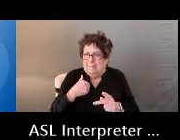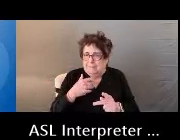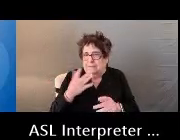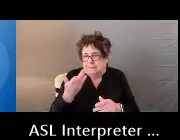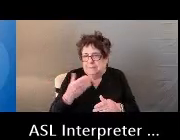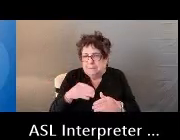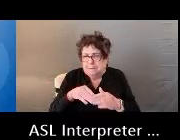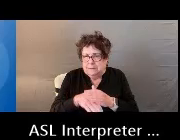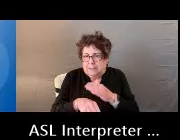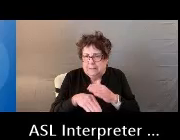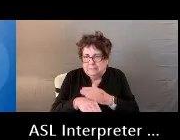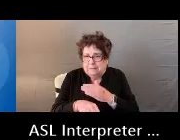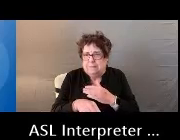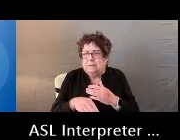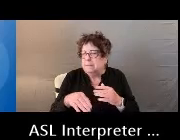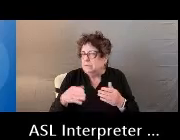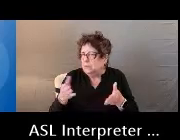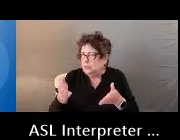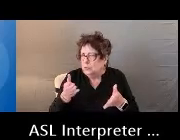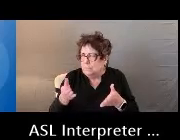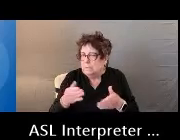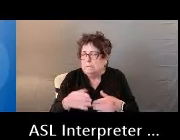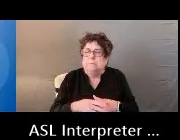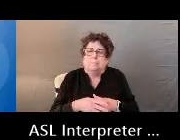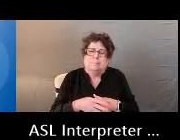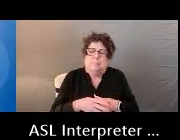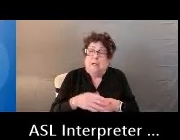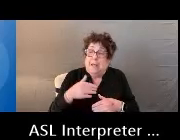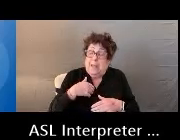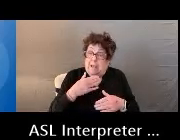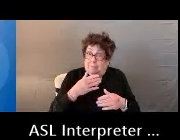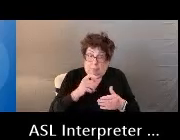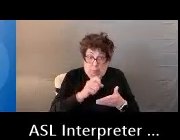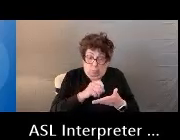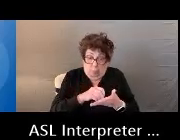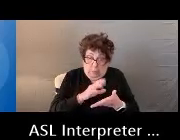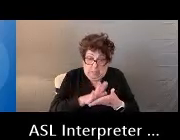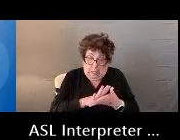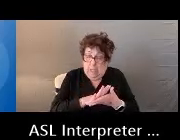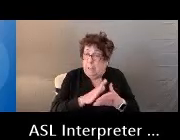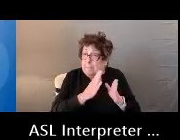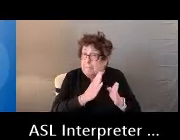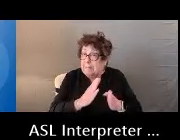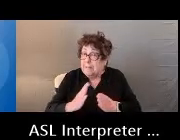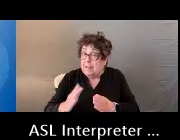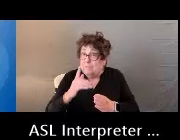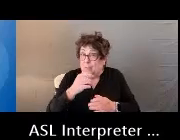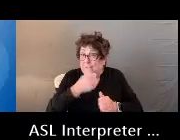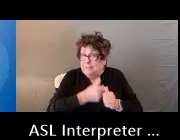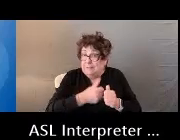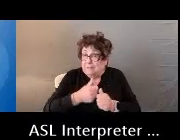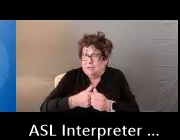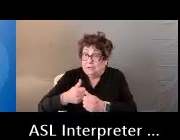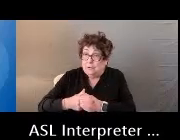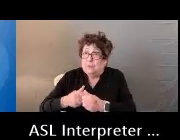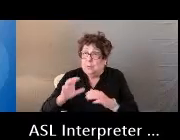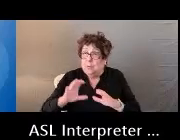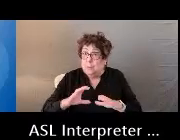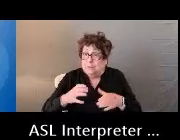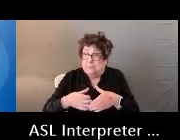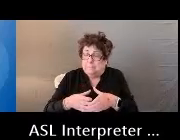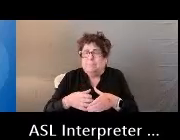having a plan in place, a written plan for each organization, is